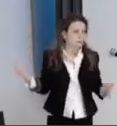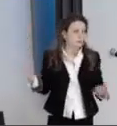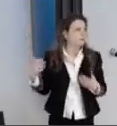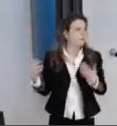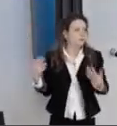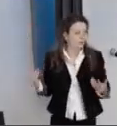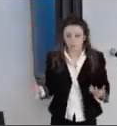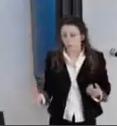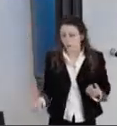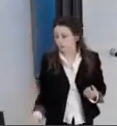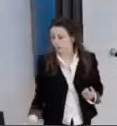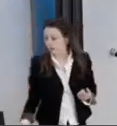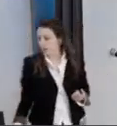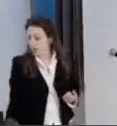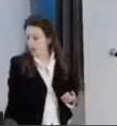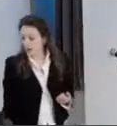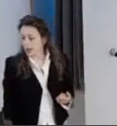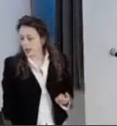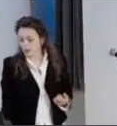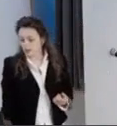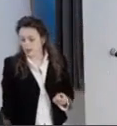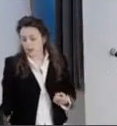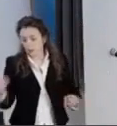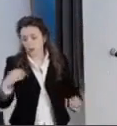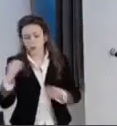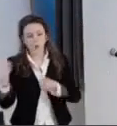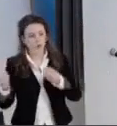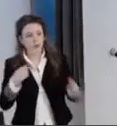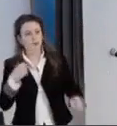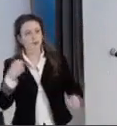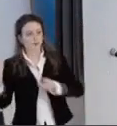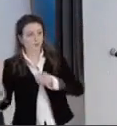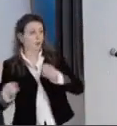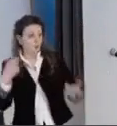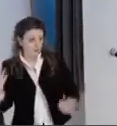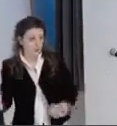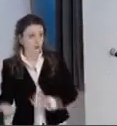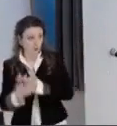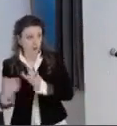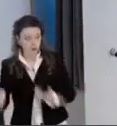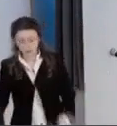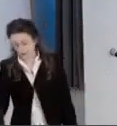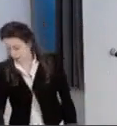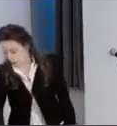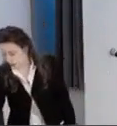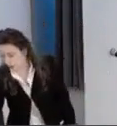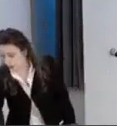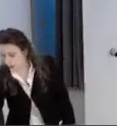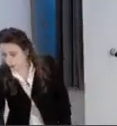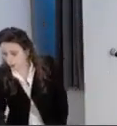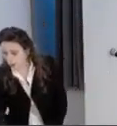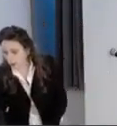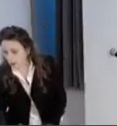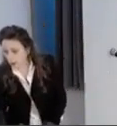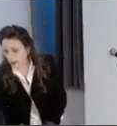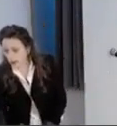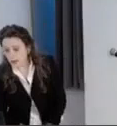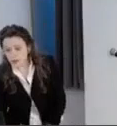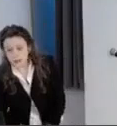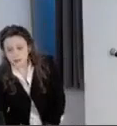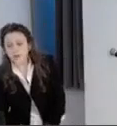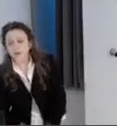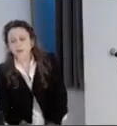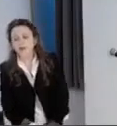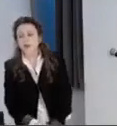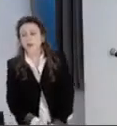like the natural one. And he wondered what it takes to properly aesthetically appreciate each of them.